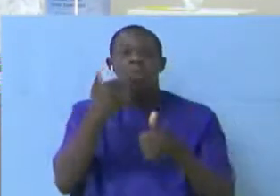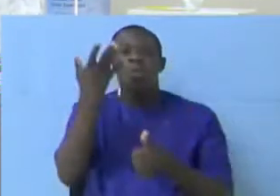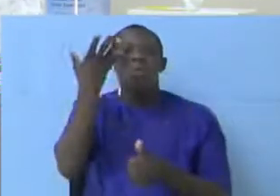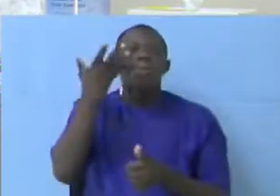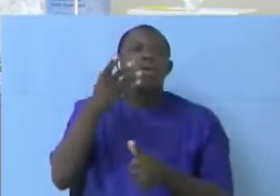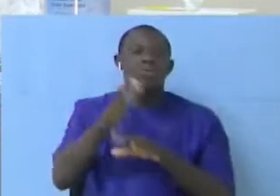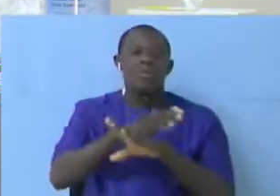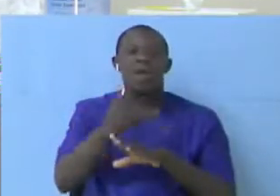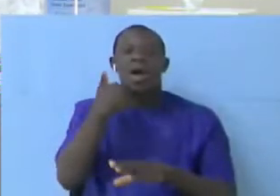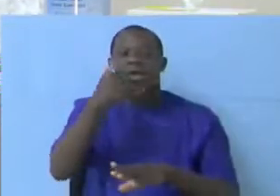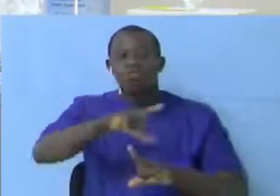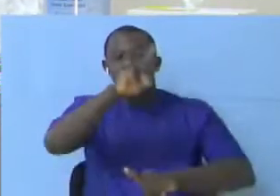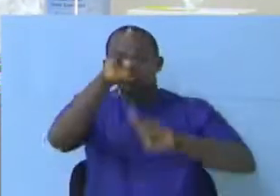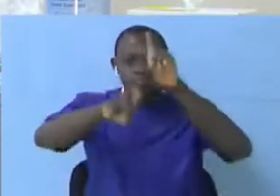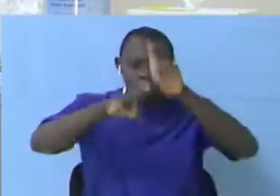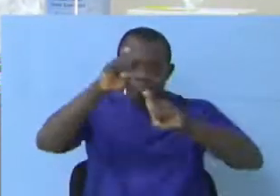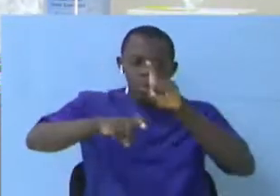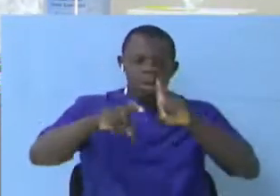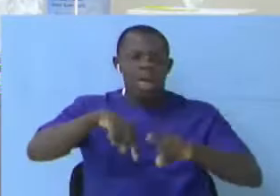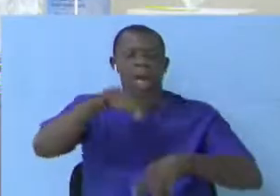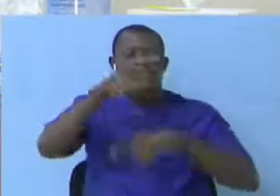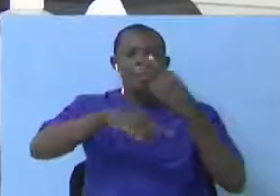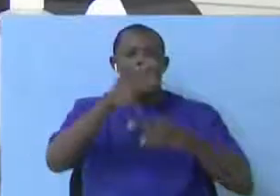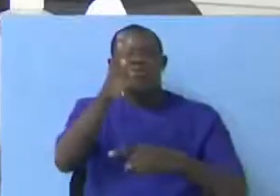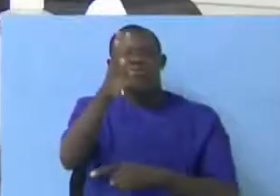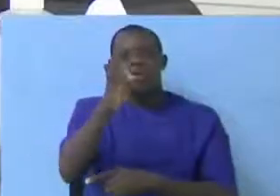about 44 Ghanaians?